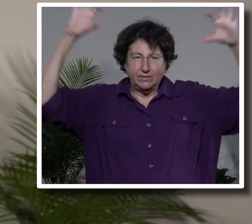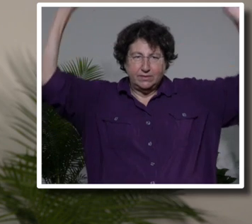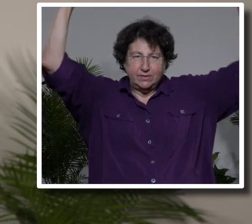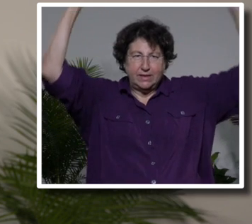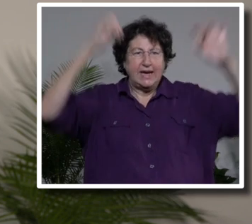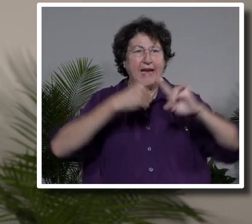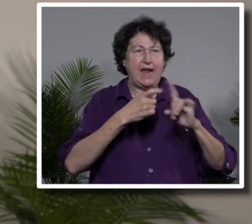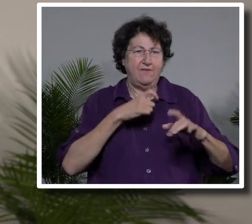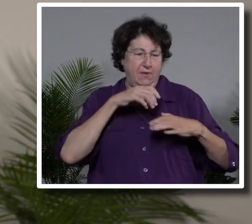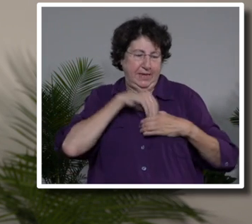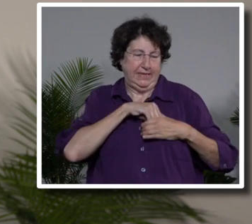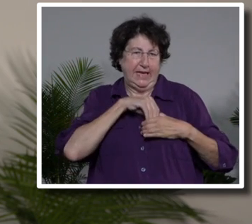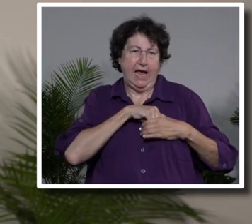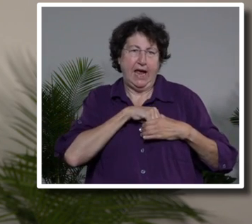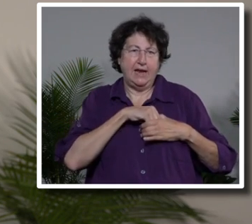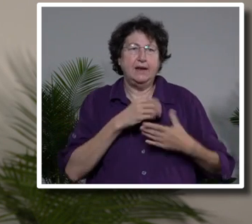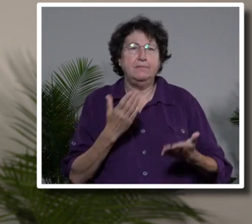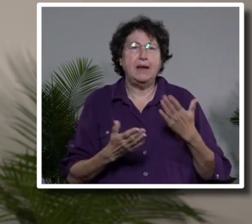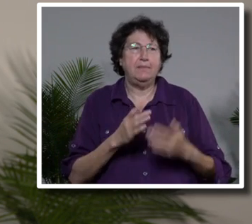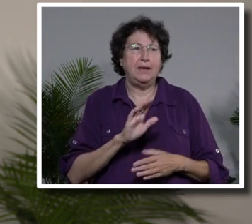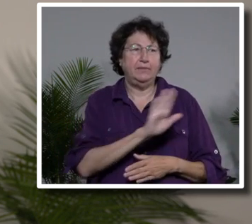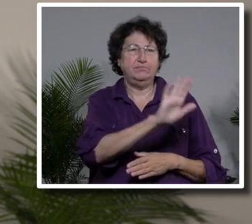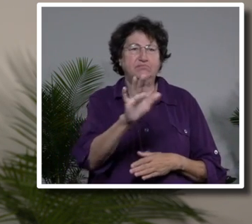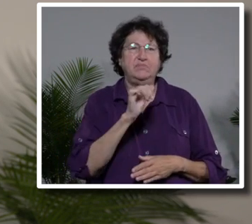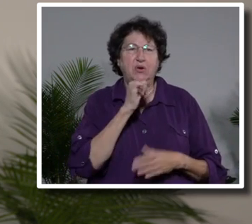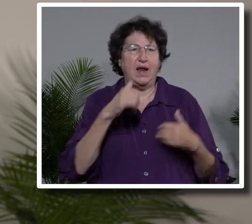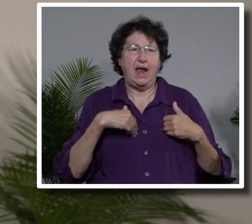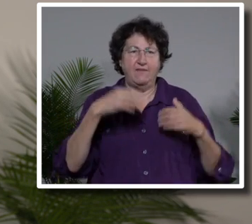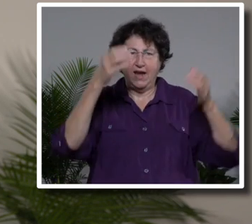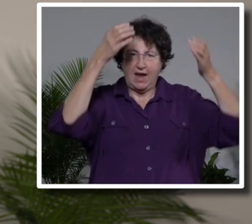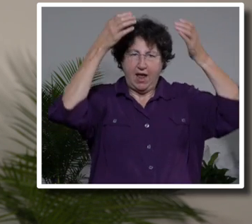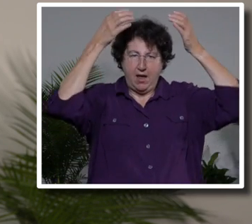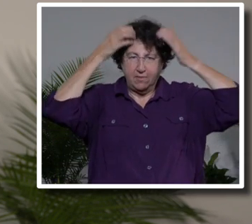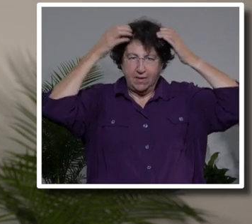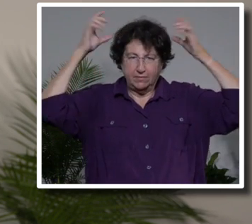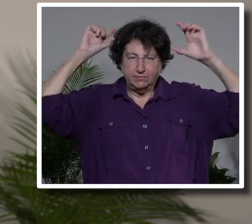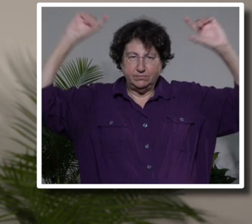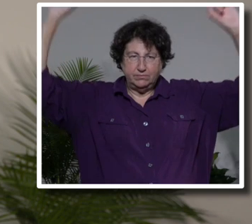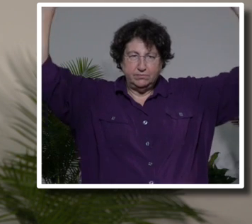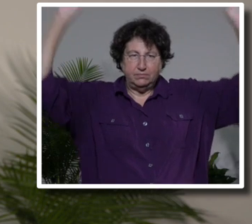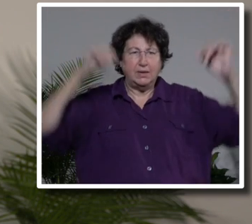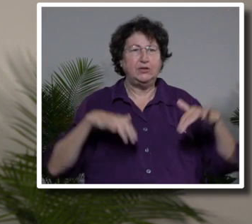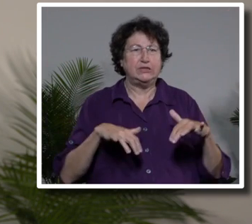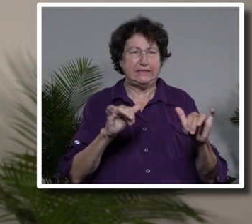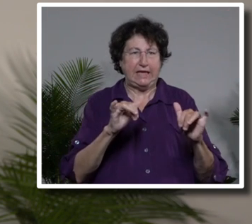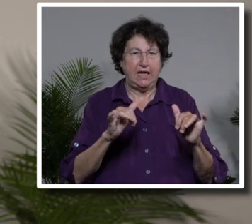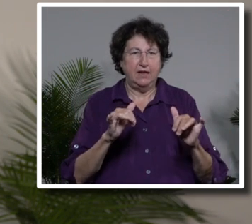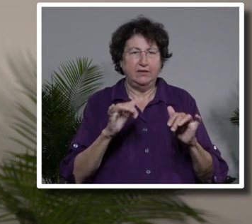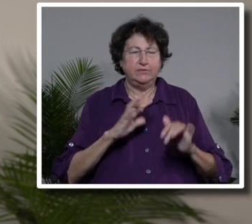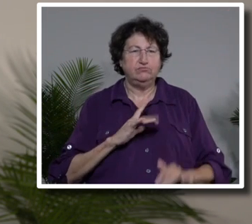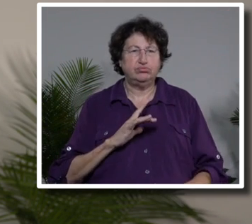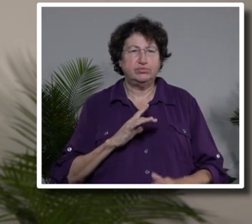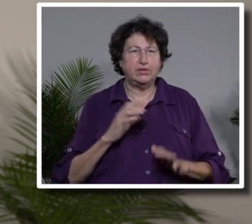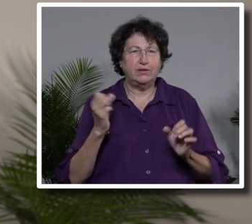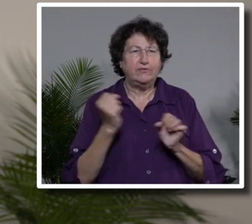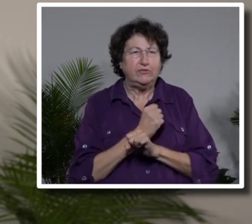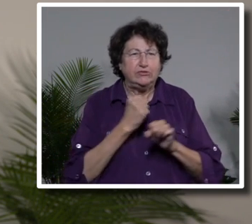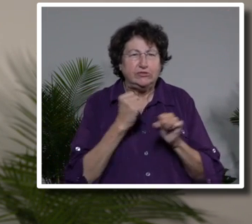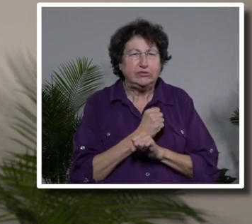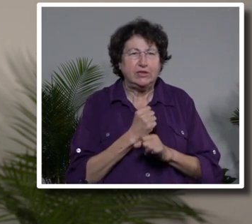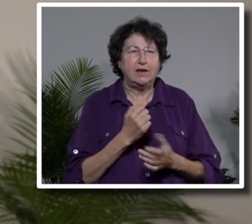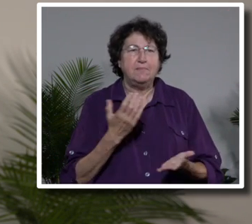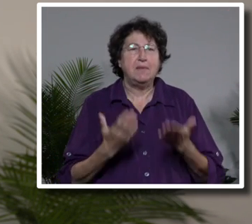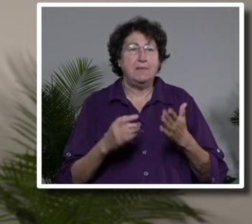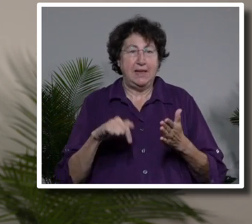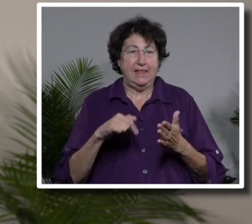themselves. You may not be wearing a helmet, but you are still a ferocious warrior. This school year may